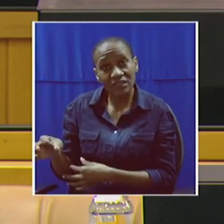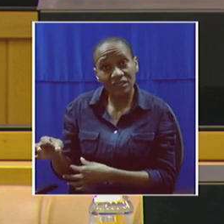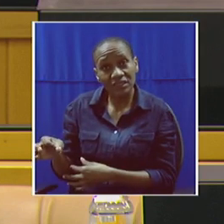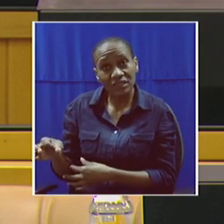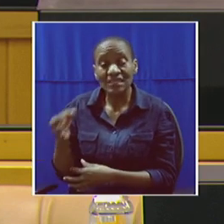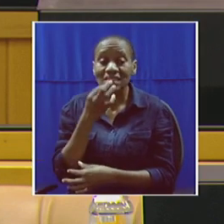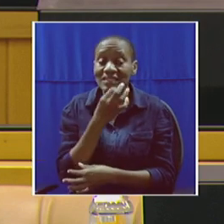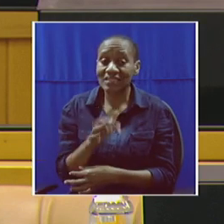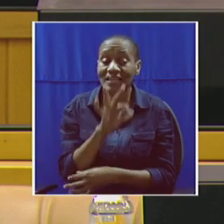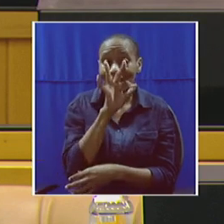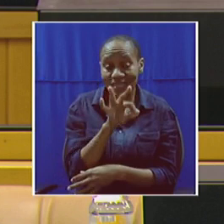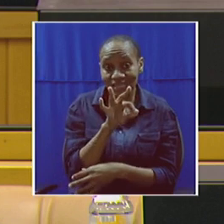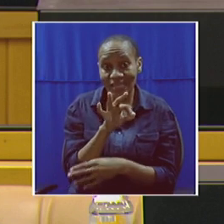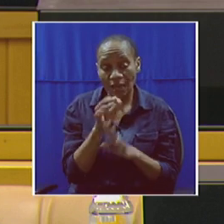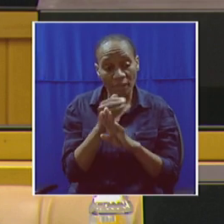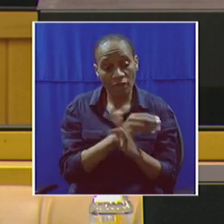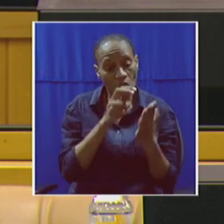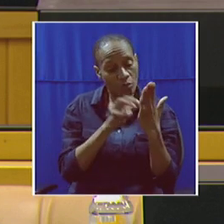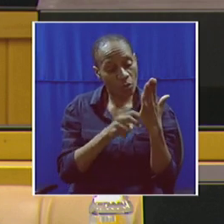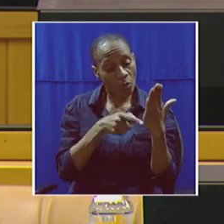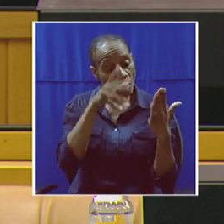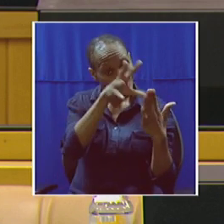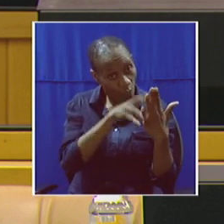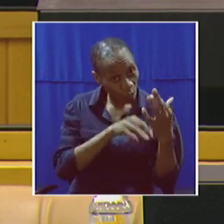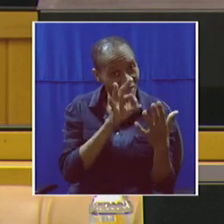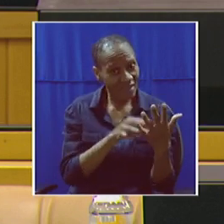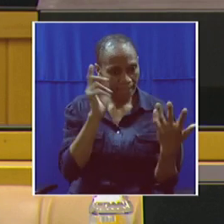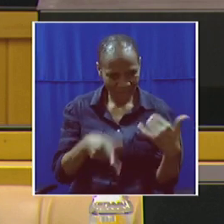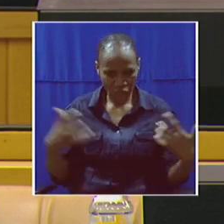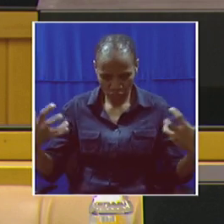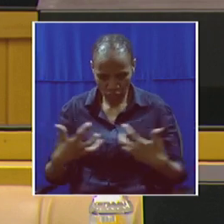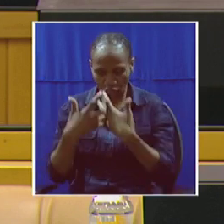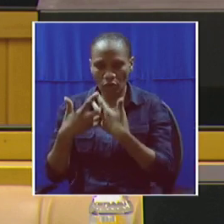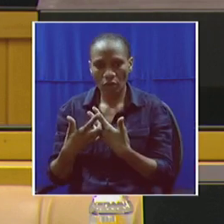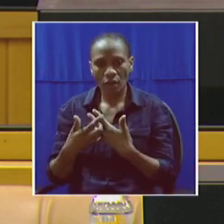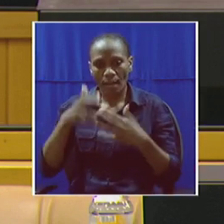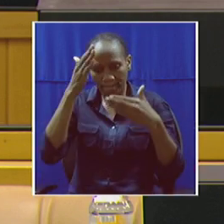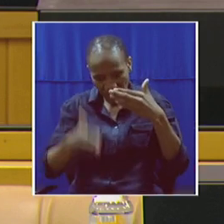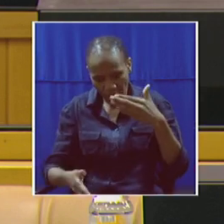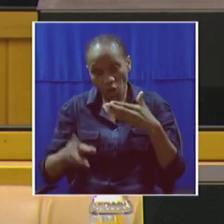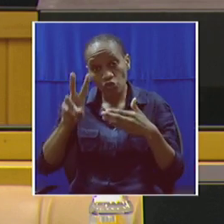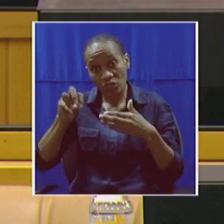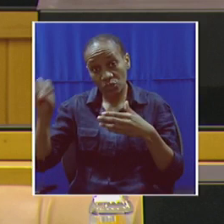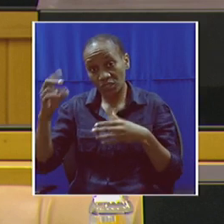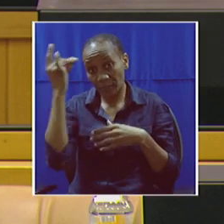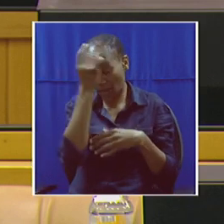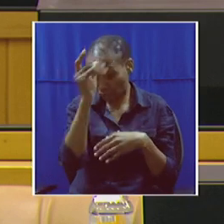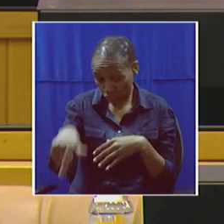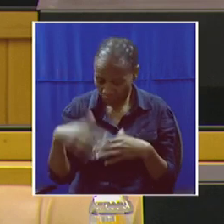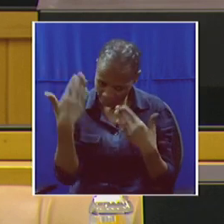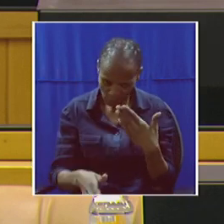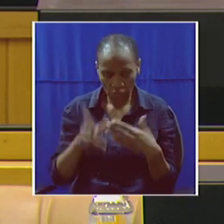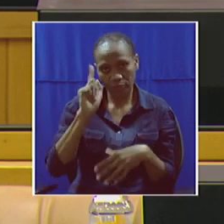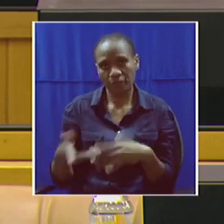outstanding preconditions that must be fully complied with by March 2020 so